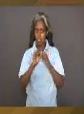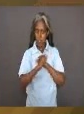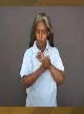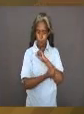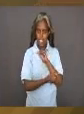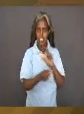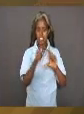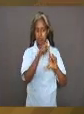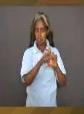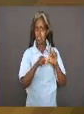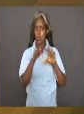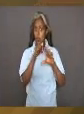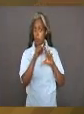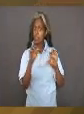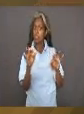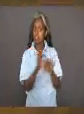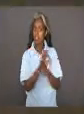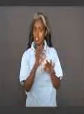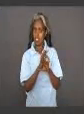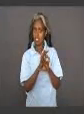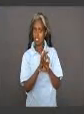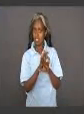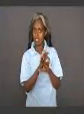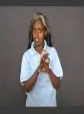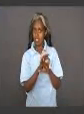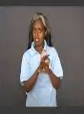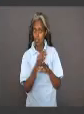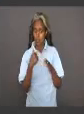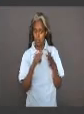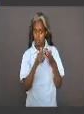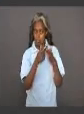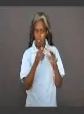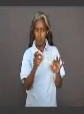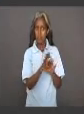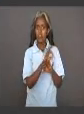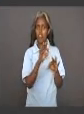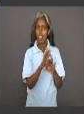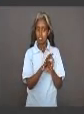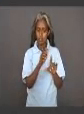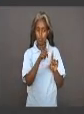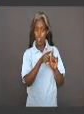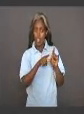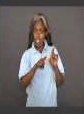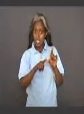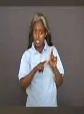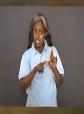basic trigonometric functions, which are the functions of angles.